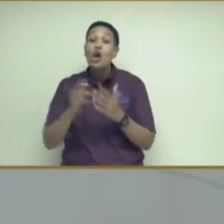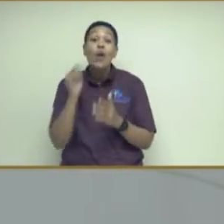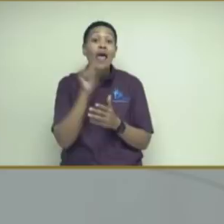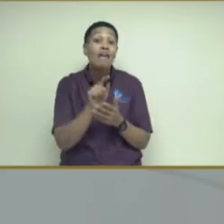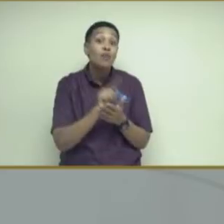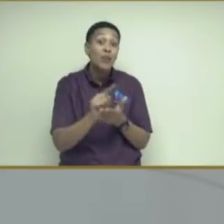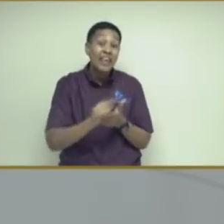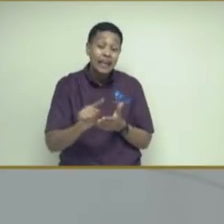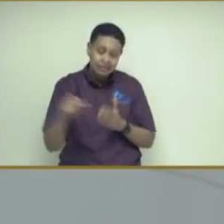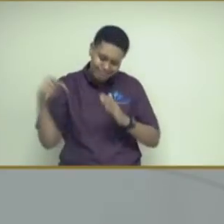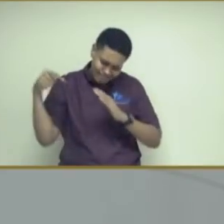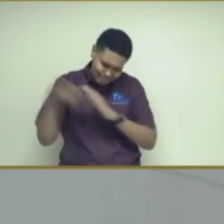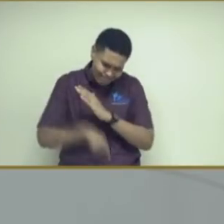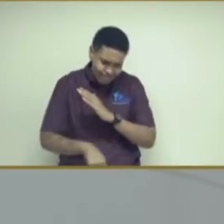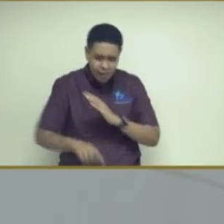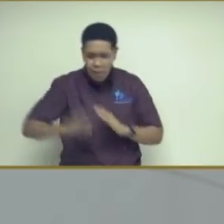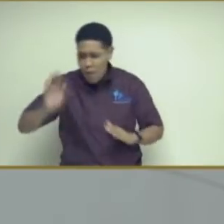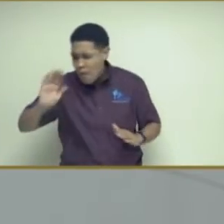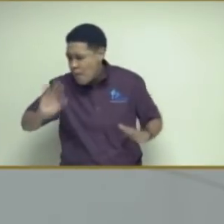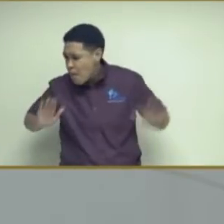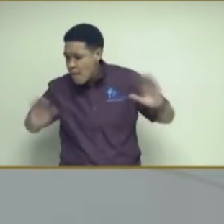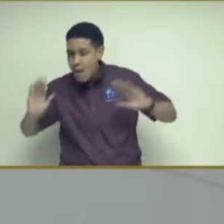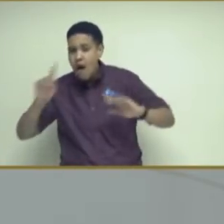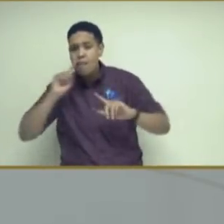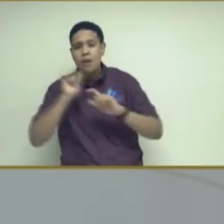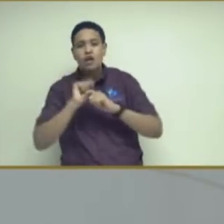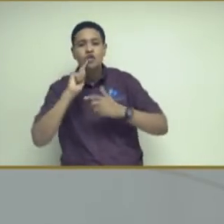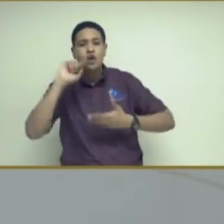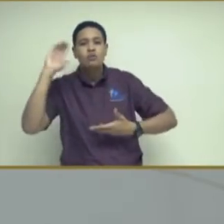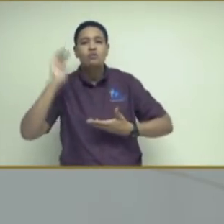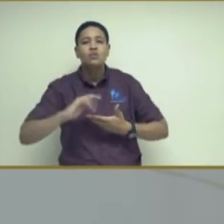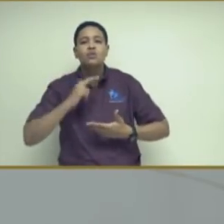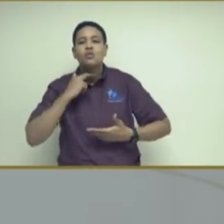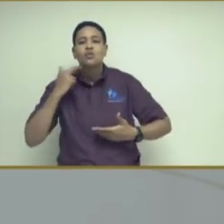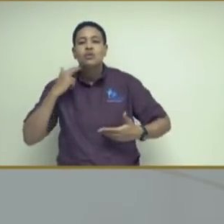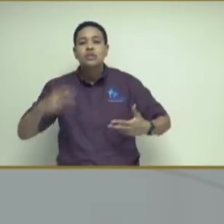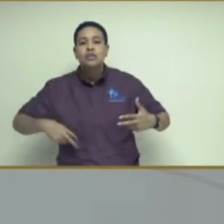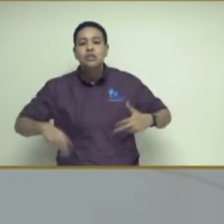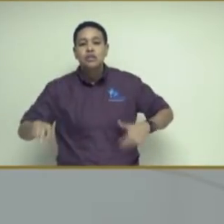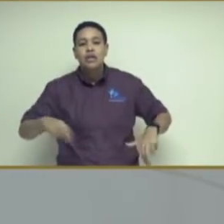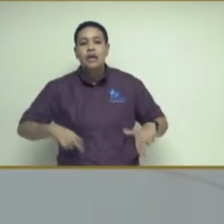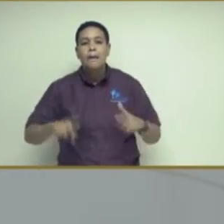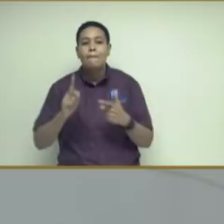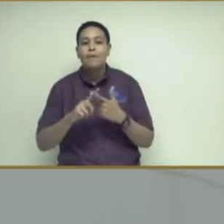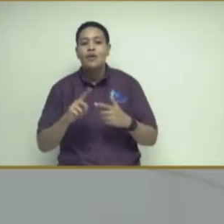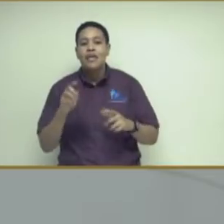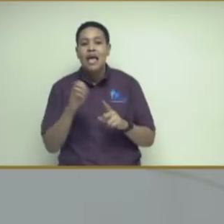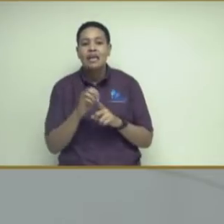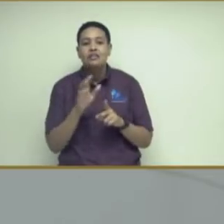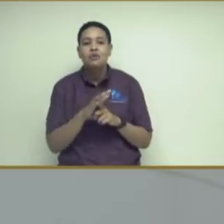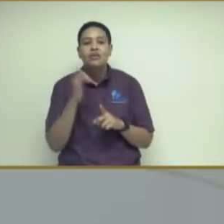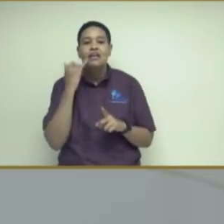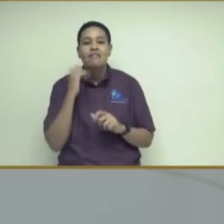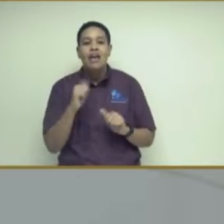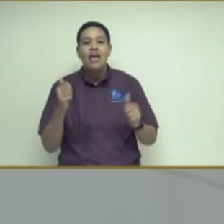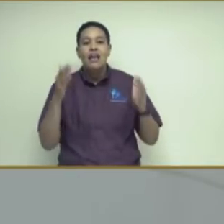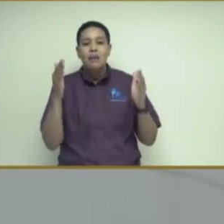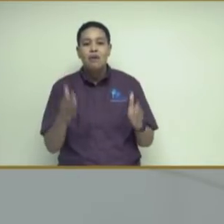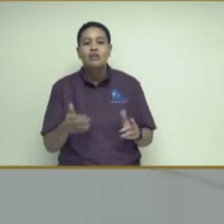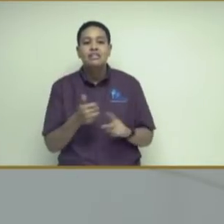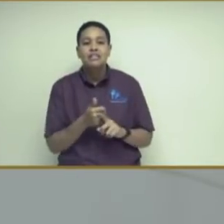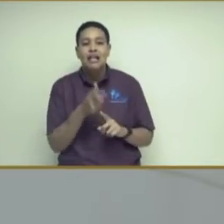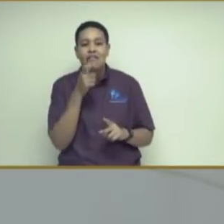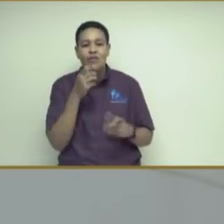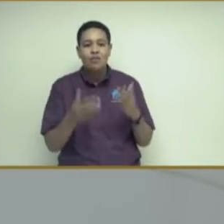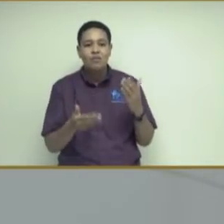to ensure that we reduce the risk of transmission and exposure if there was any person that may